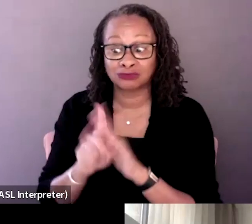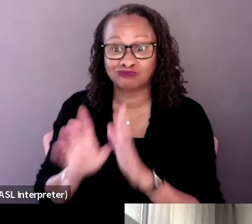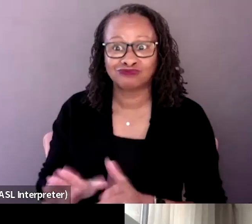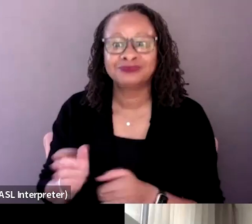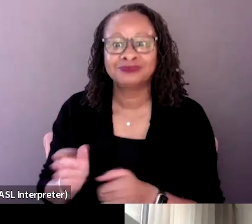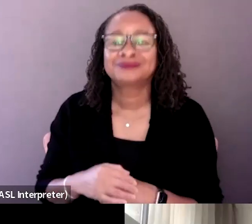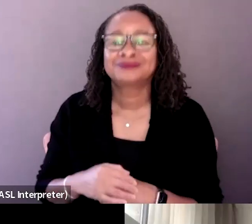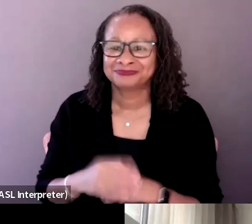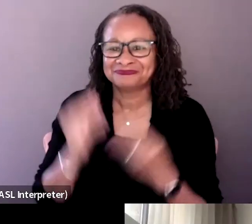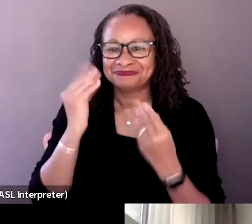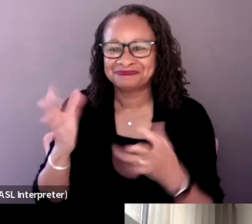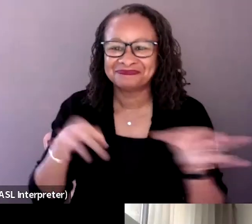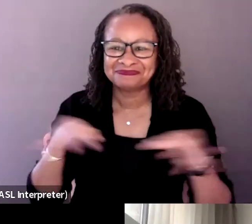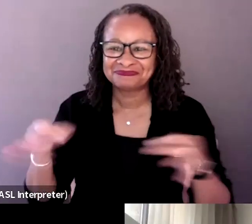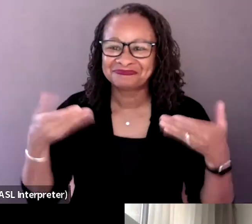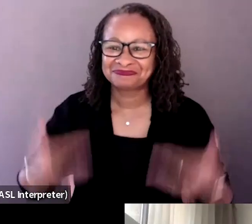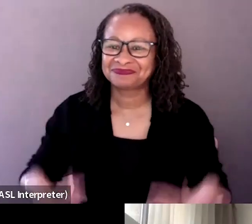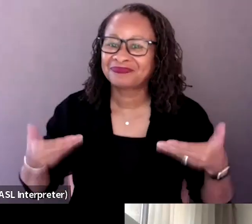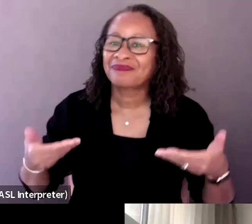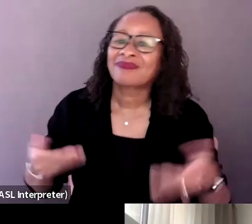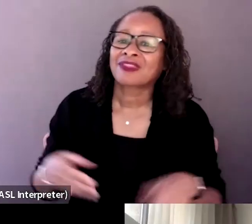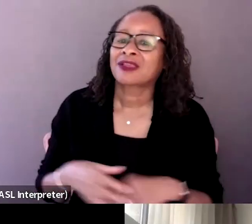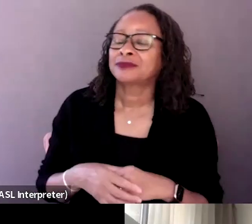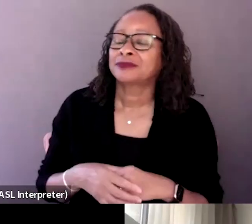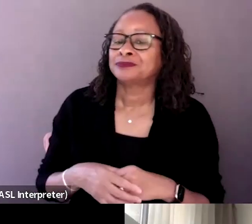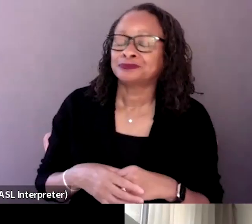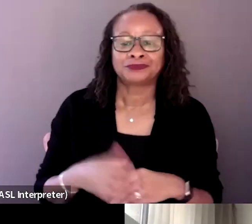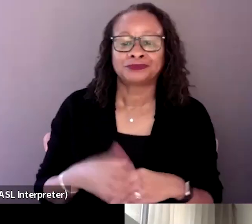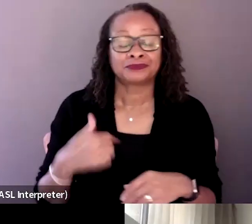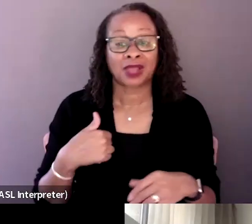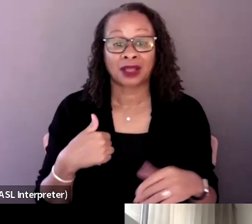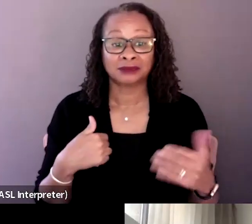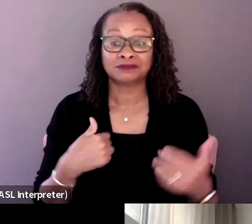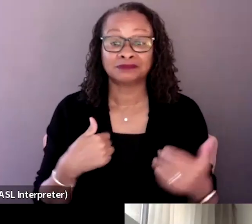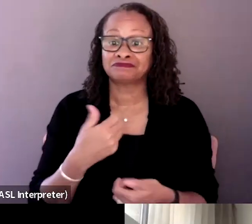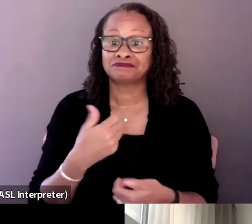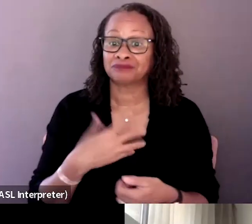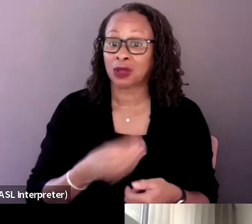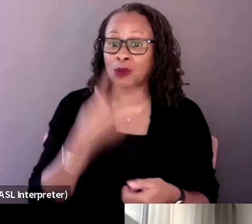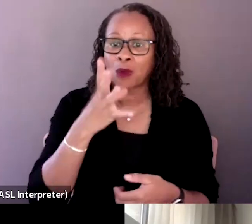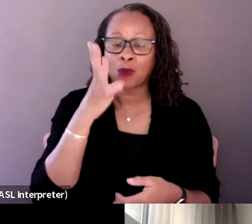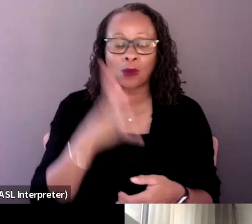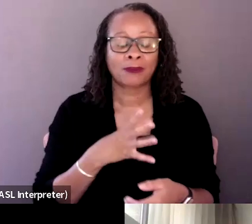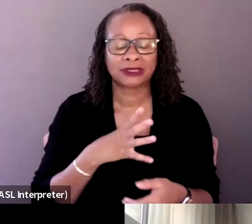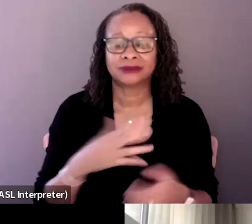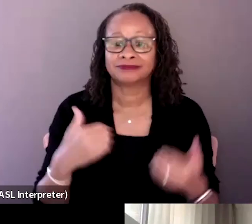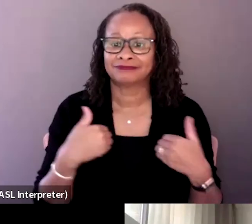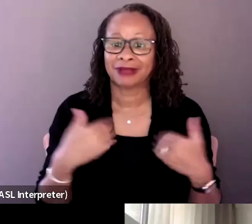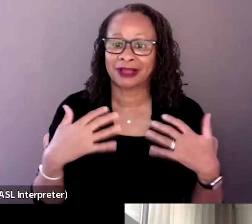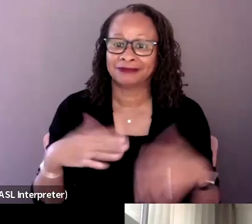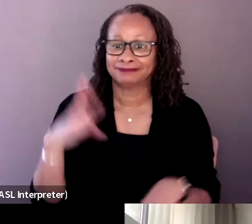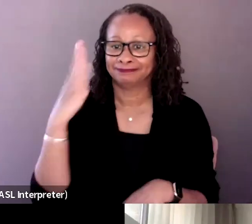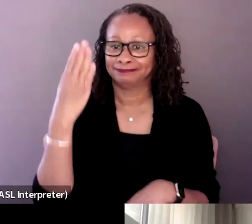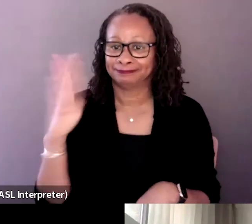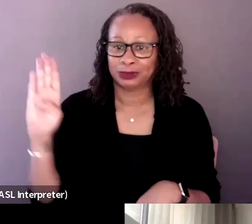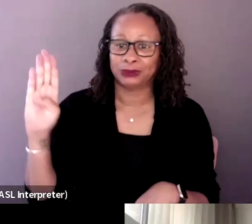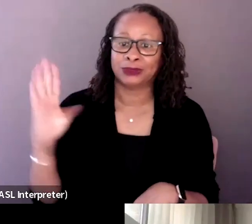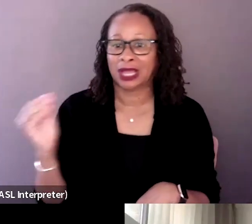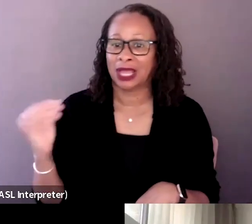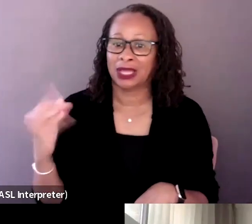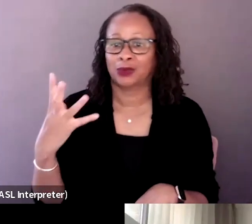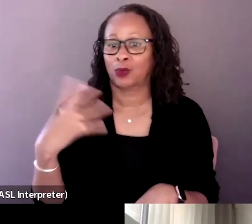attendees. Just to describe myself, I am a white woman. I'm wearing a blue and white